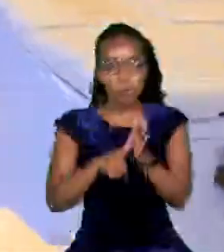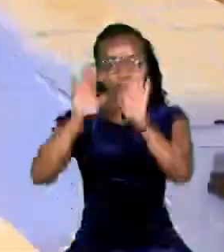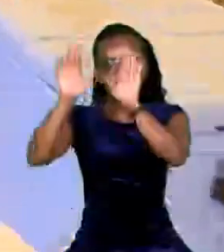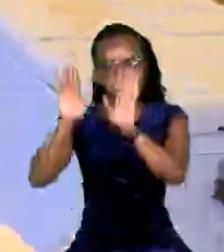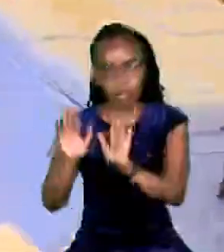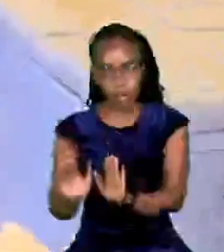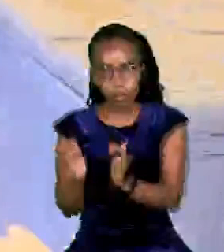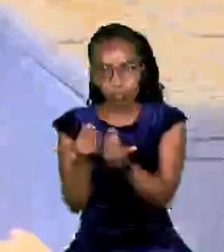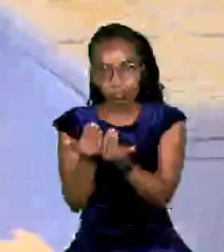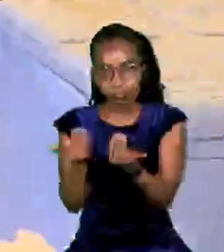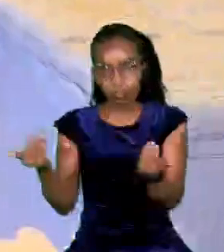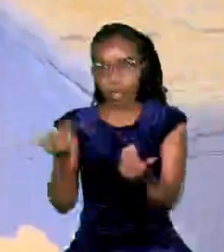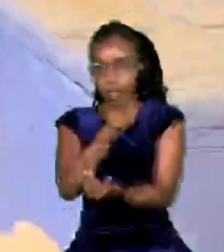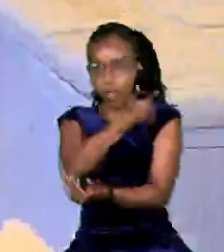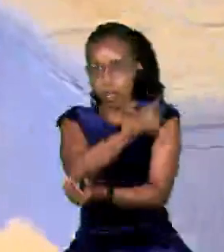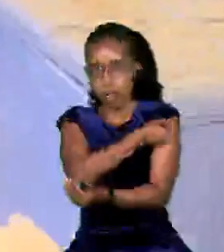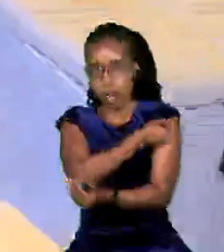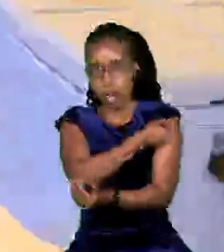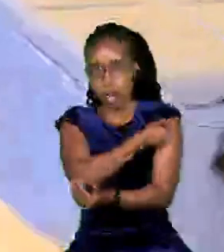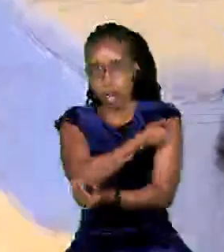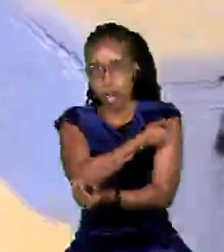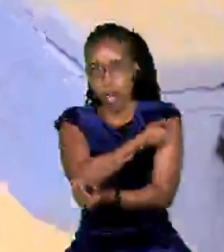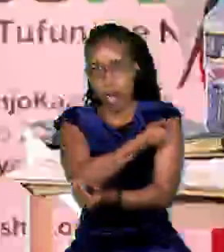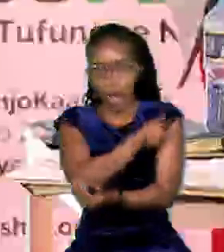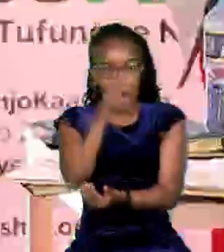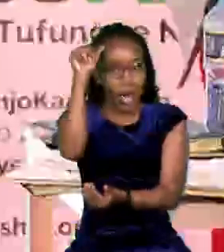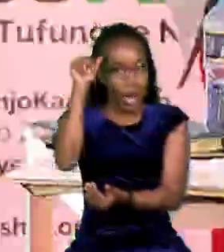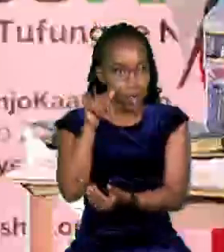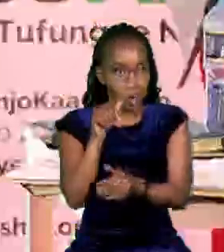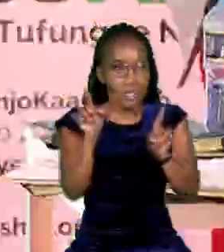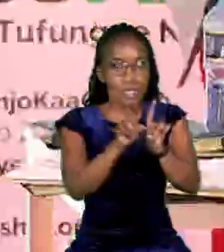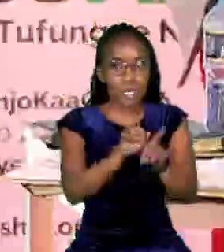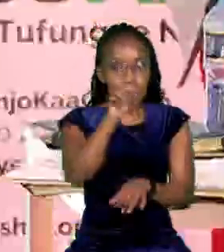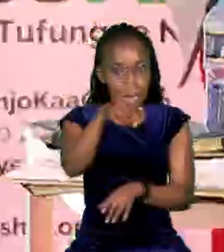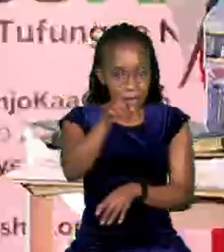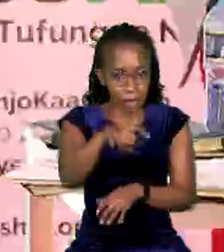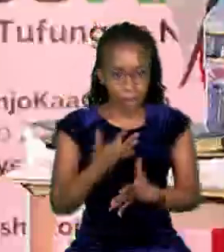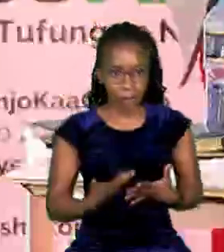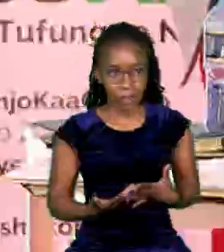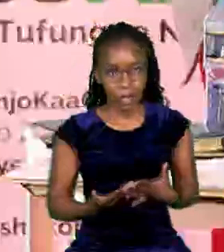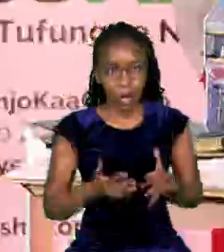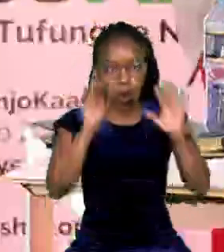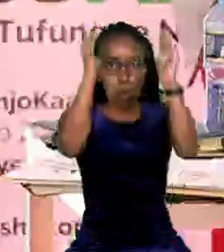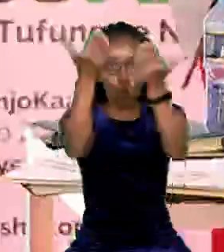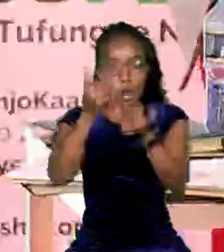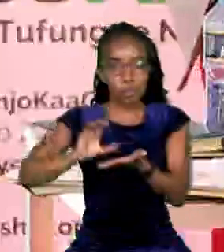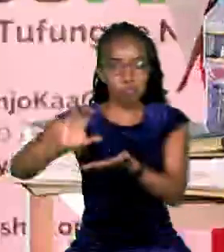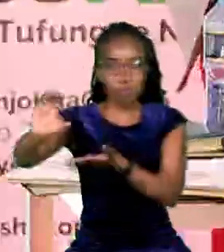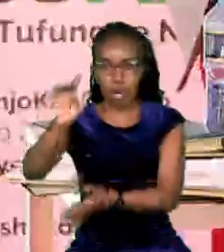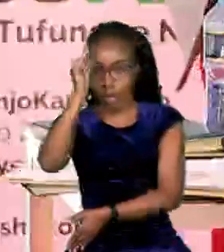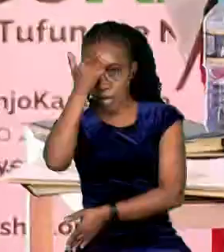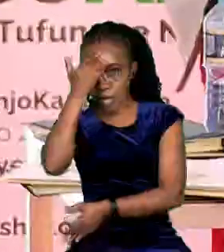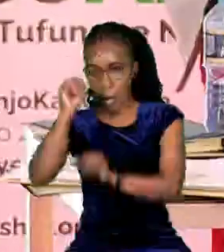children while adults are in dire need of vaccinations. The world deposited money to India so that India